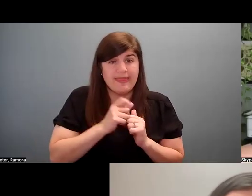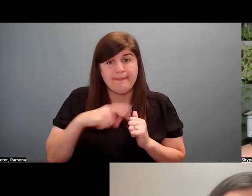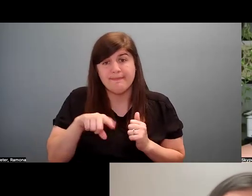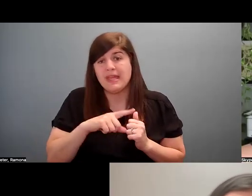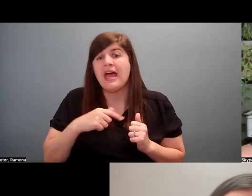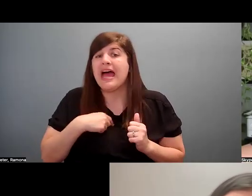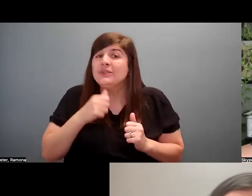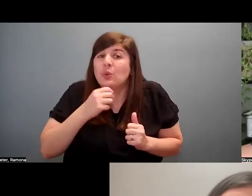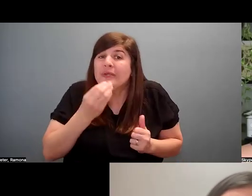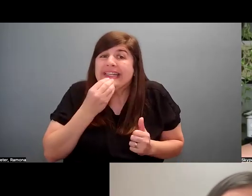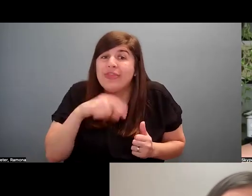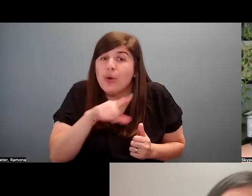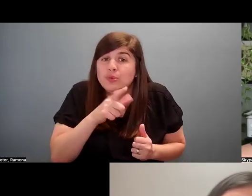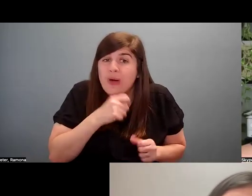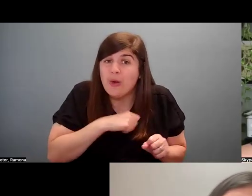the ones I work with, so